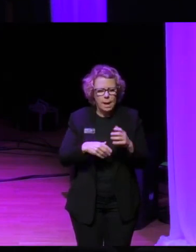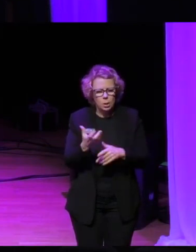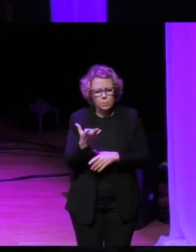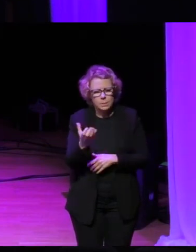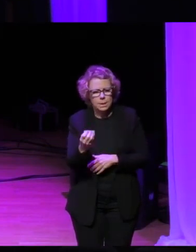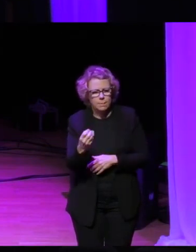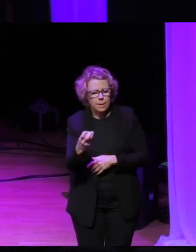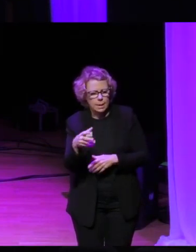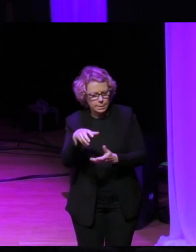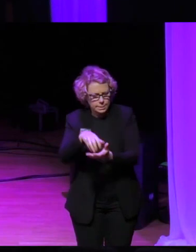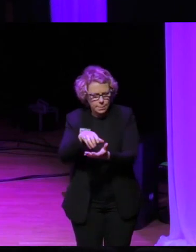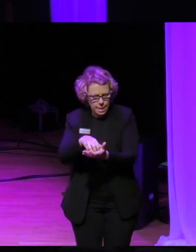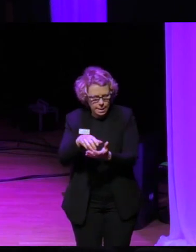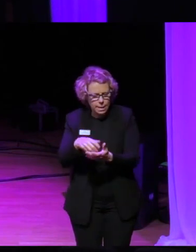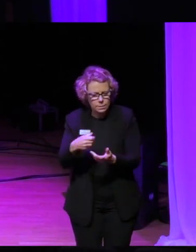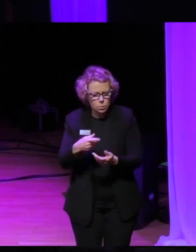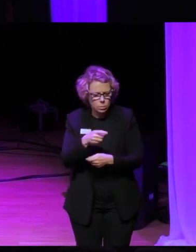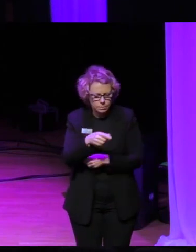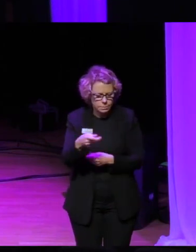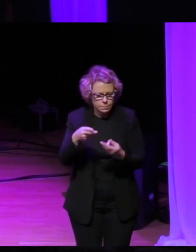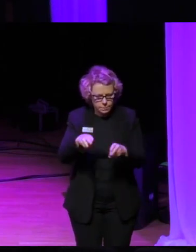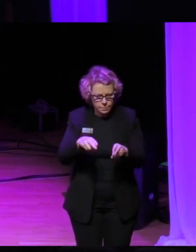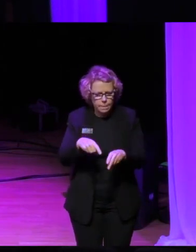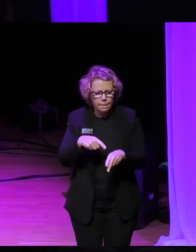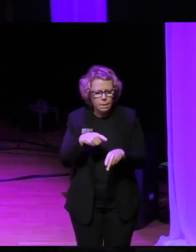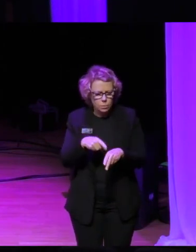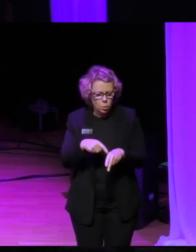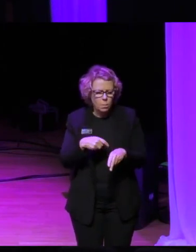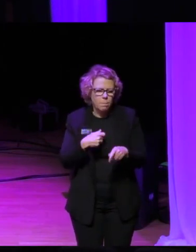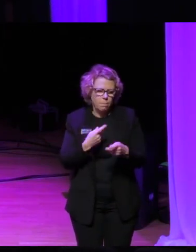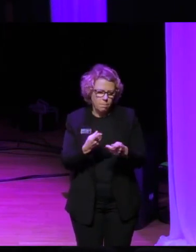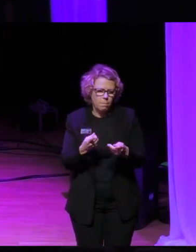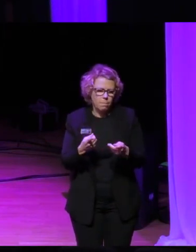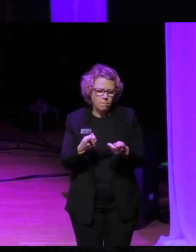isn't you should be deterred from litigating these things.